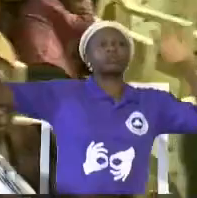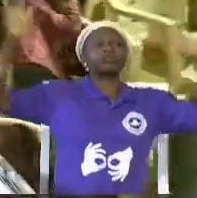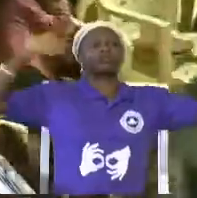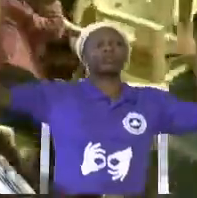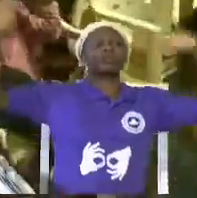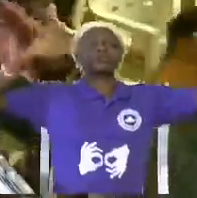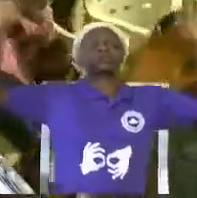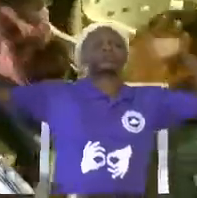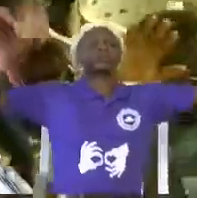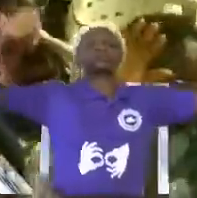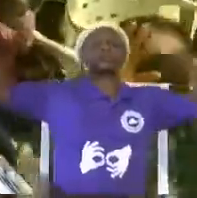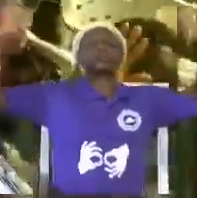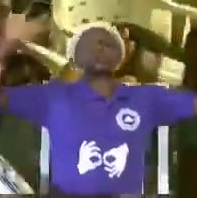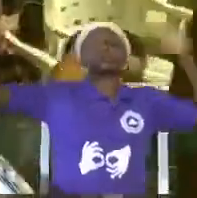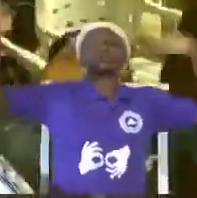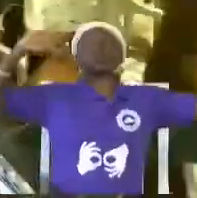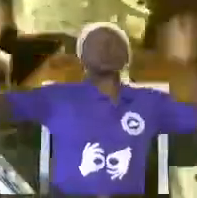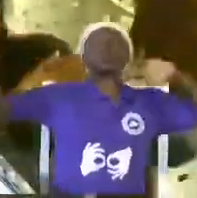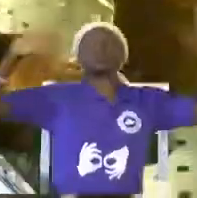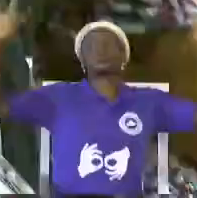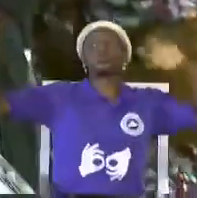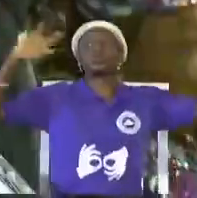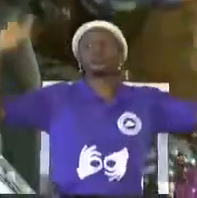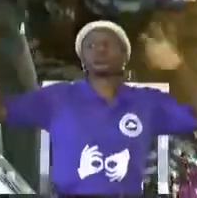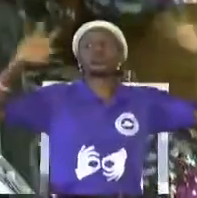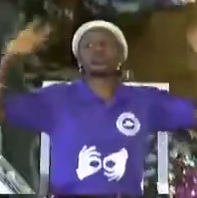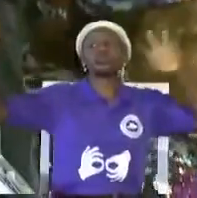Praise the Lord!